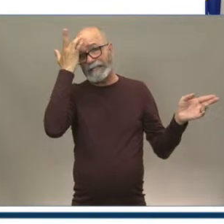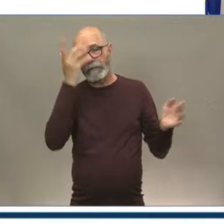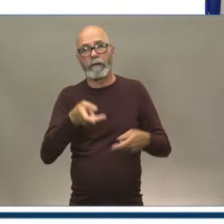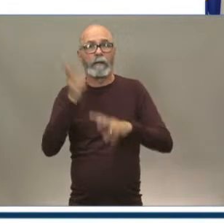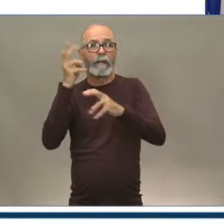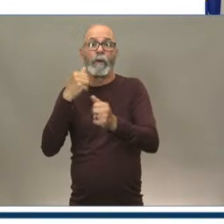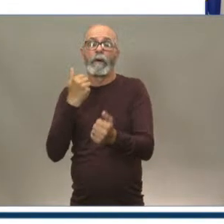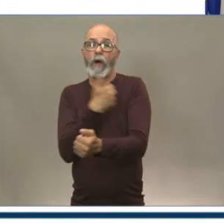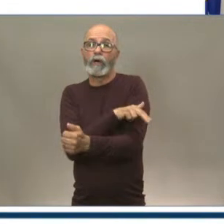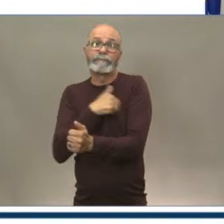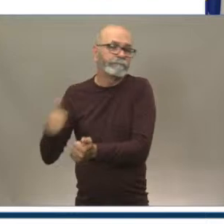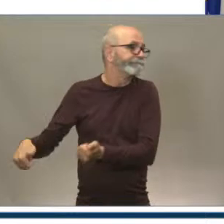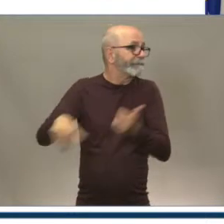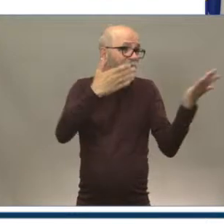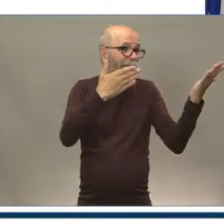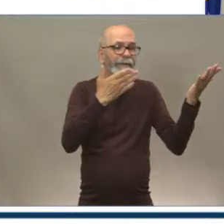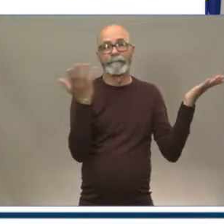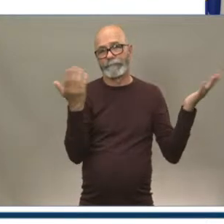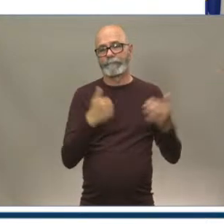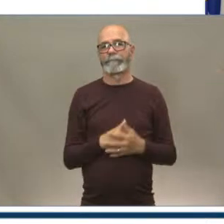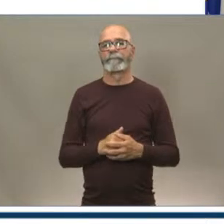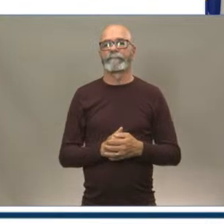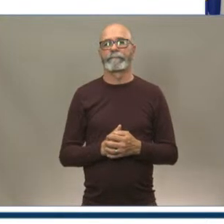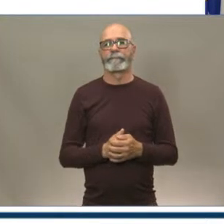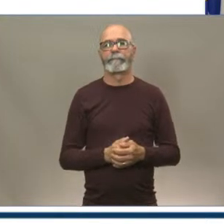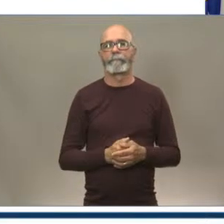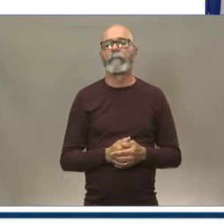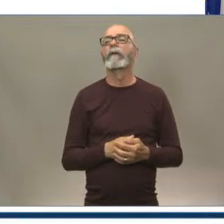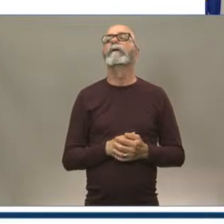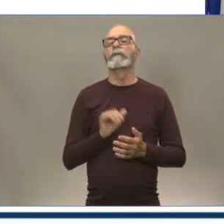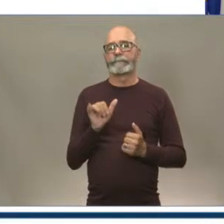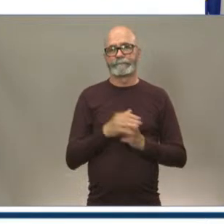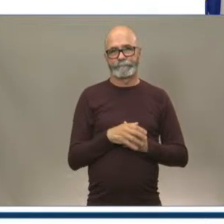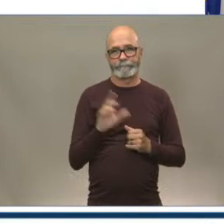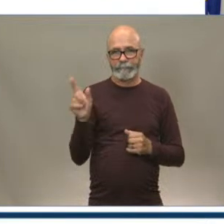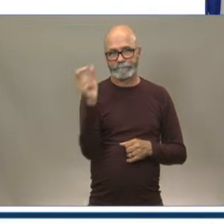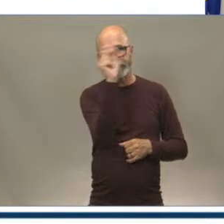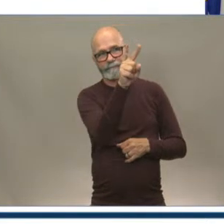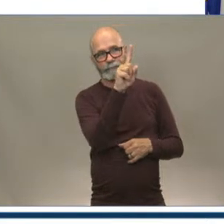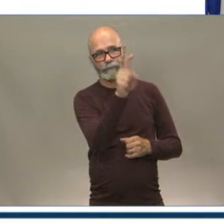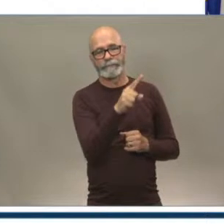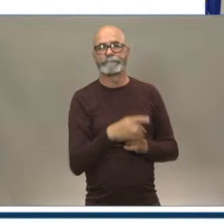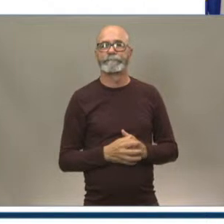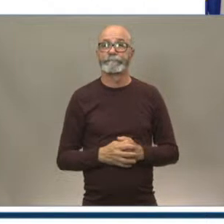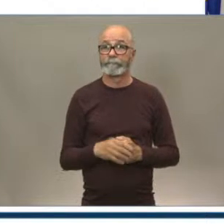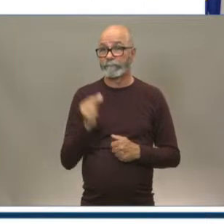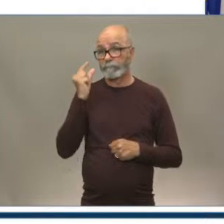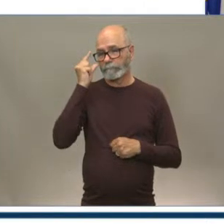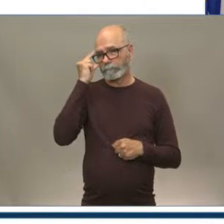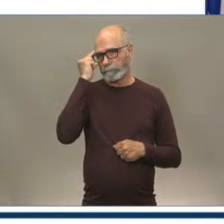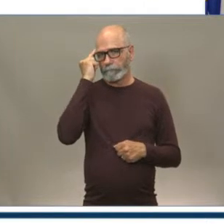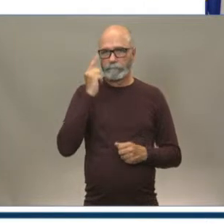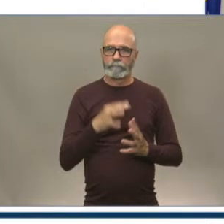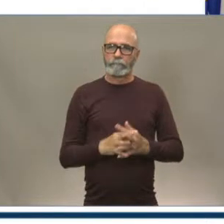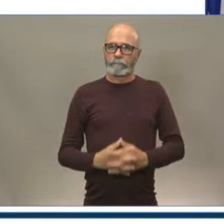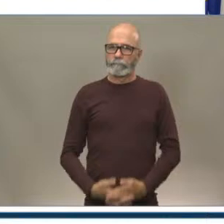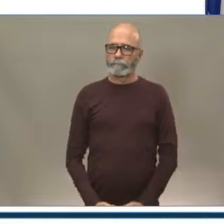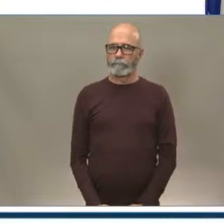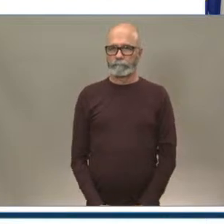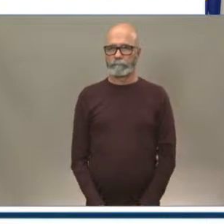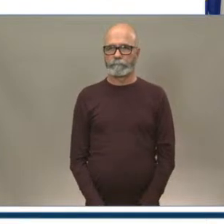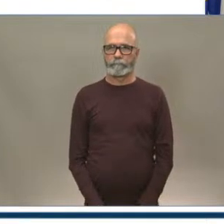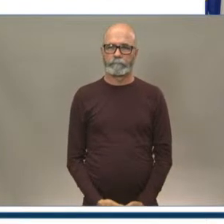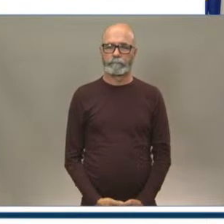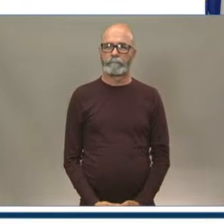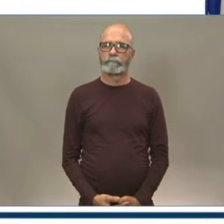Regarding the modeling you showed earlier, why aren't you able to tell people precisely when each group will be able to book